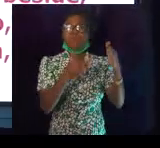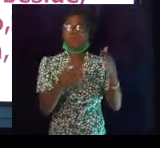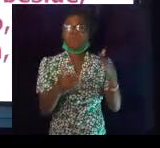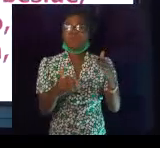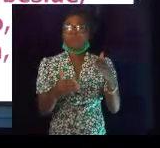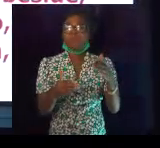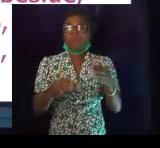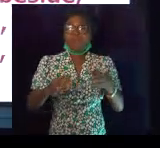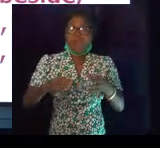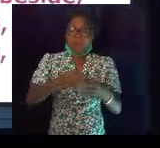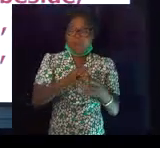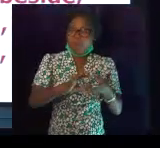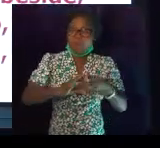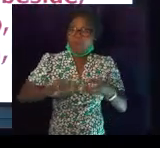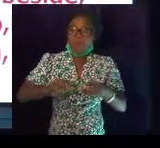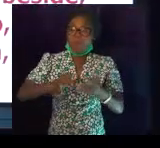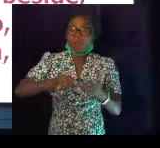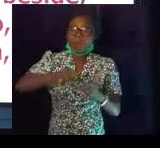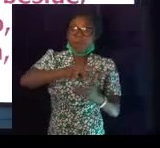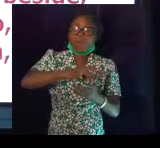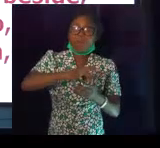against, among,